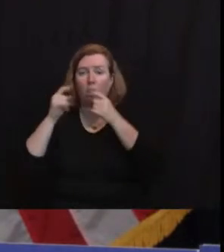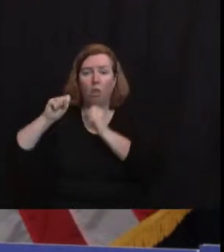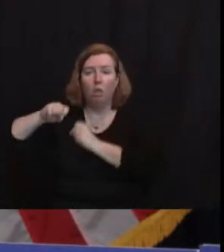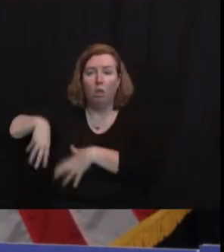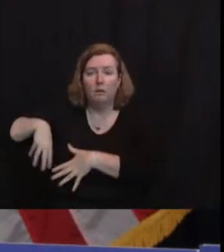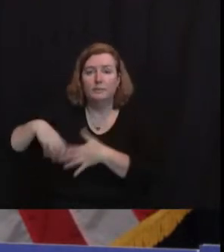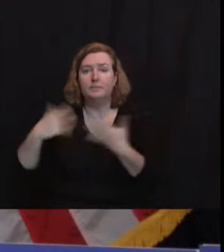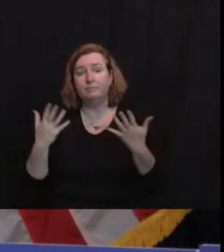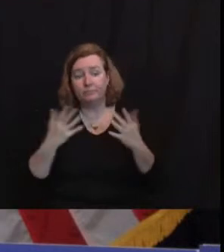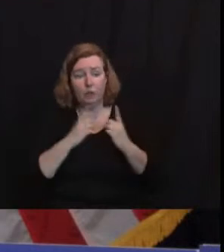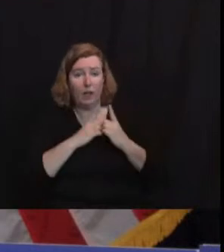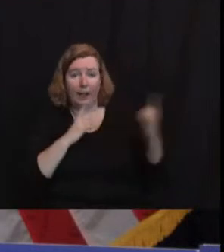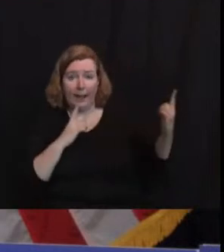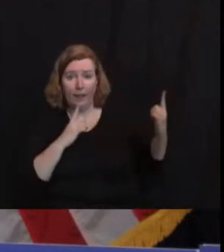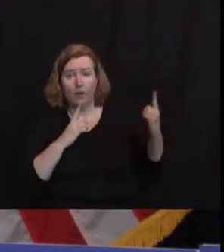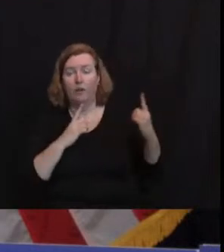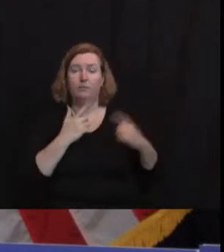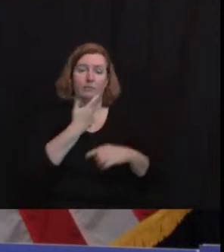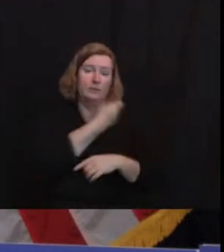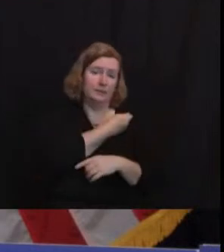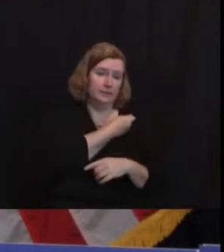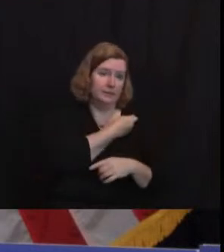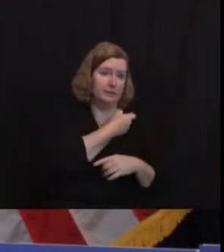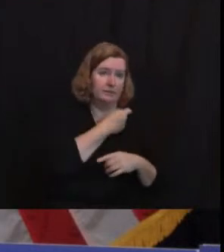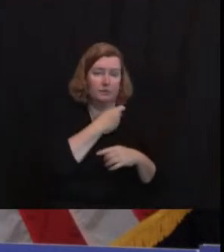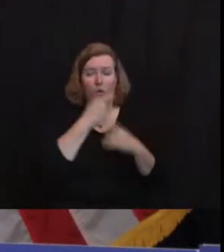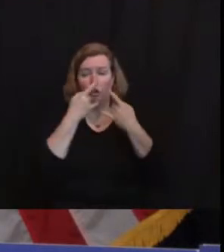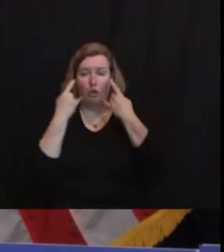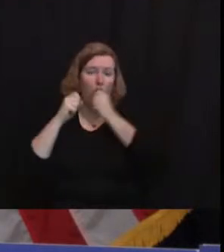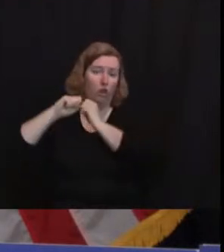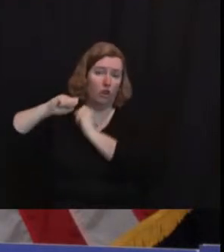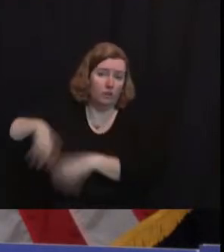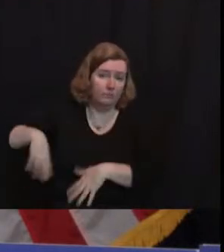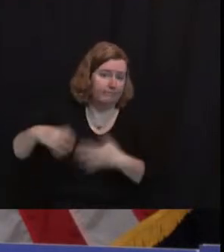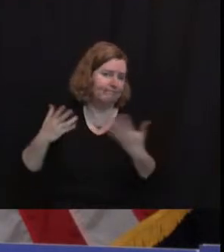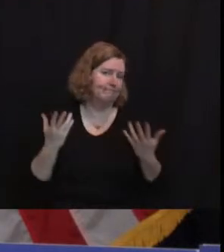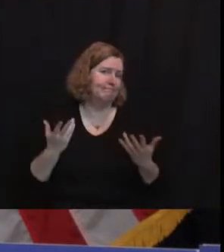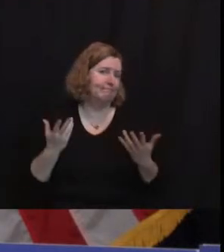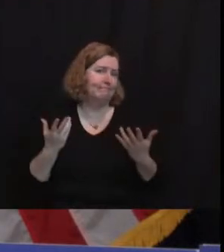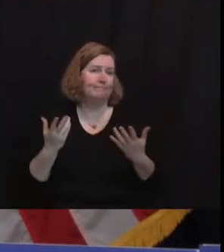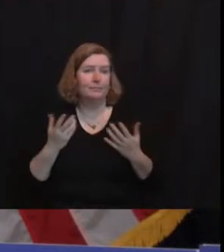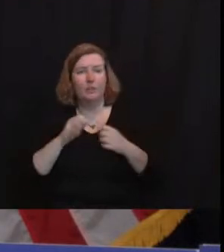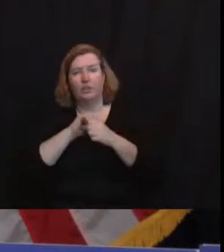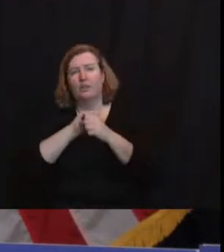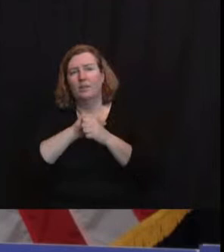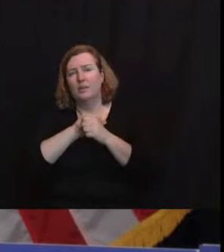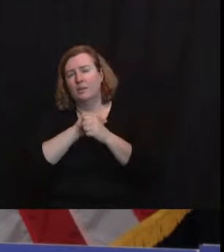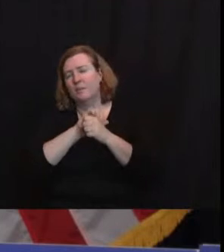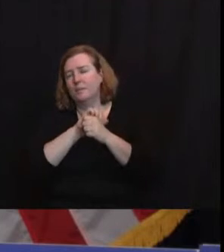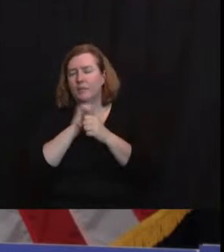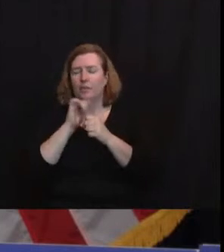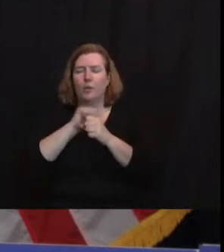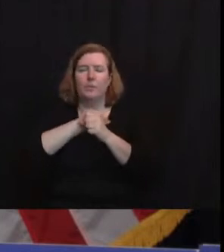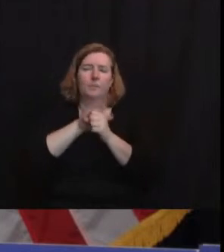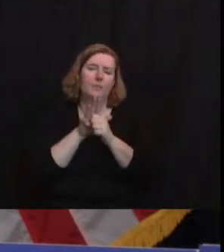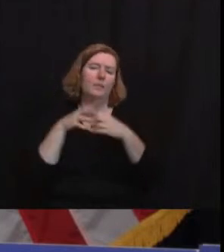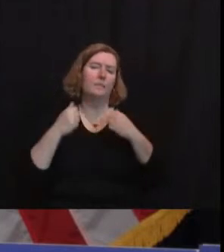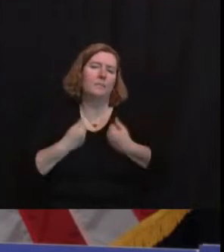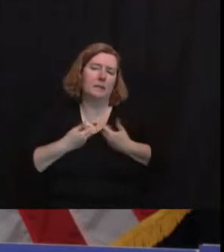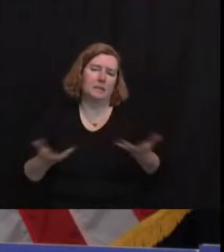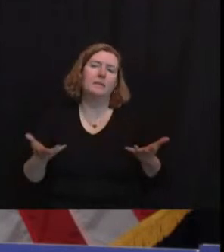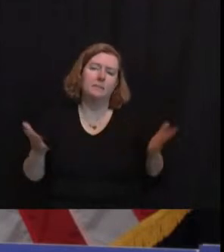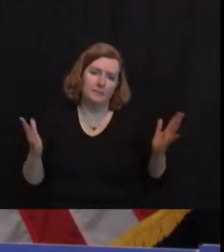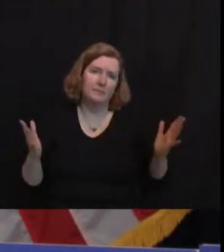with vaccination, pandemic fatigue. I mean, there are even more factors. So it's really hard to say. I wouldn't want to,